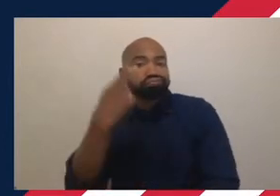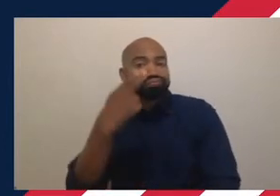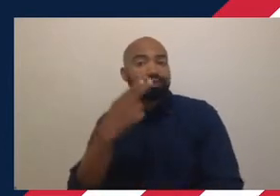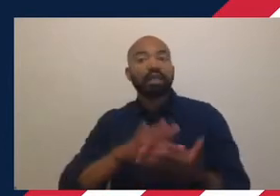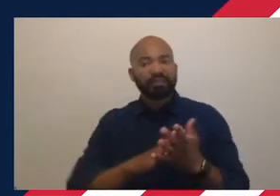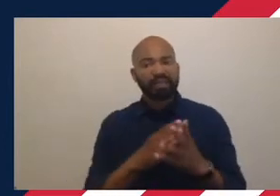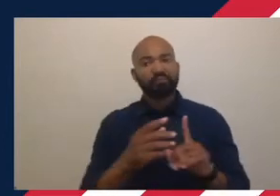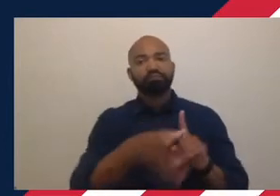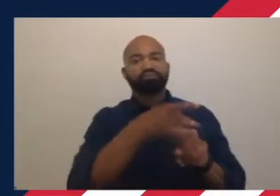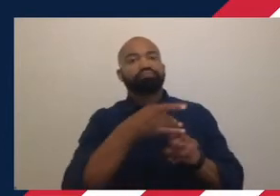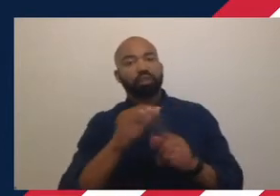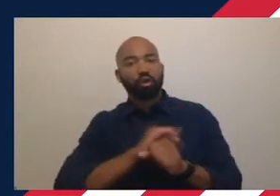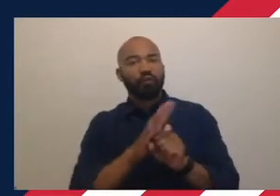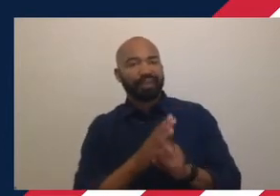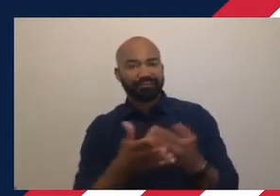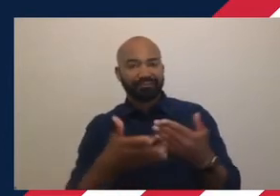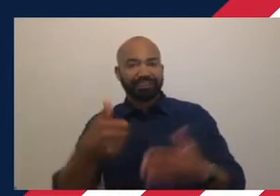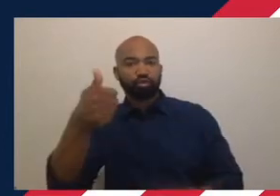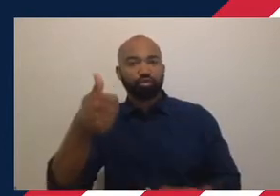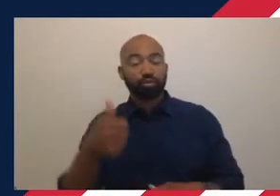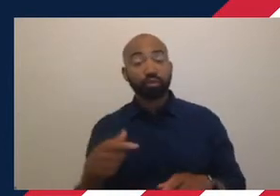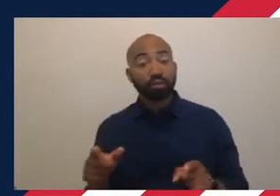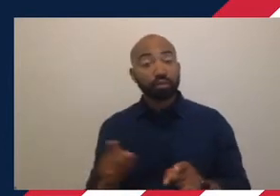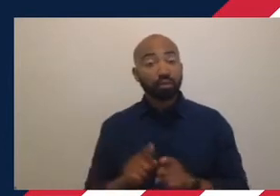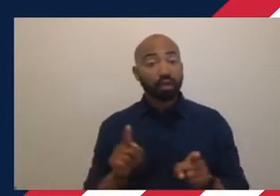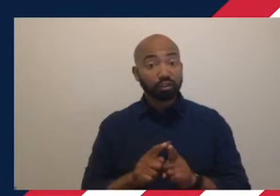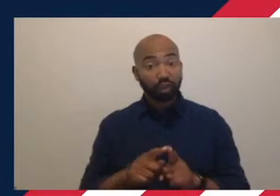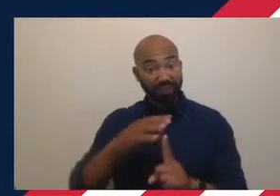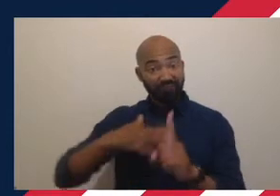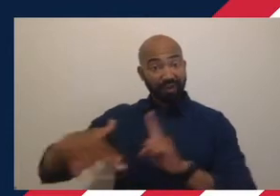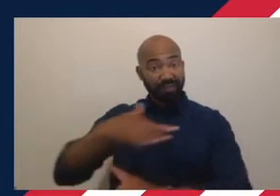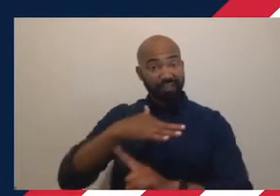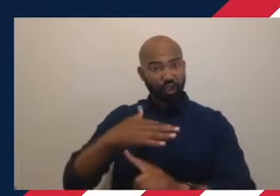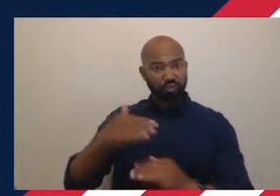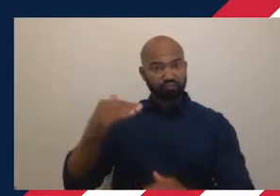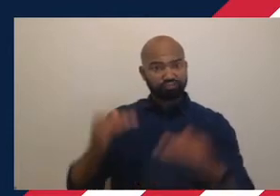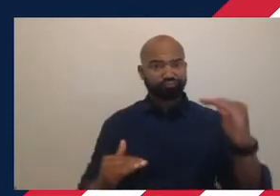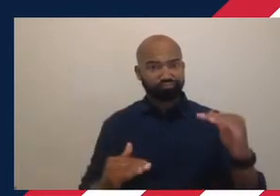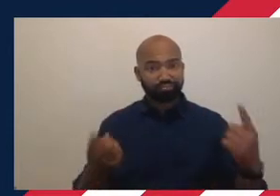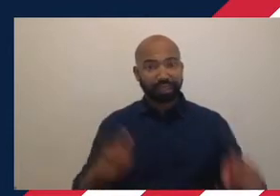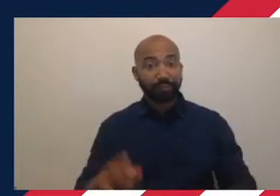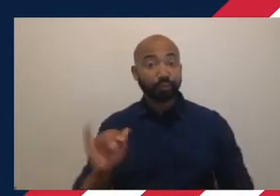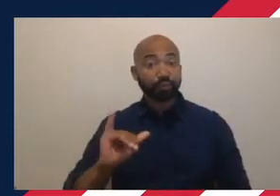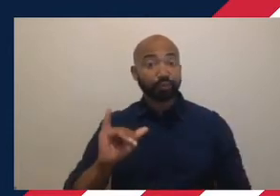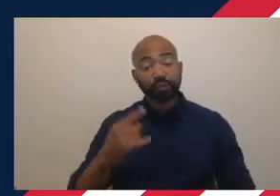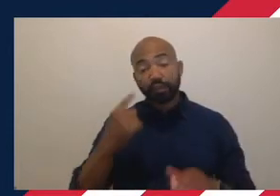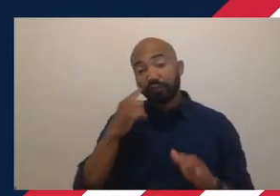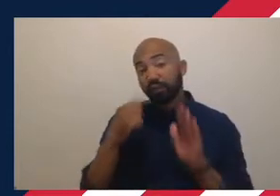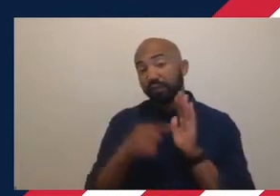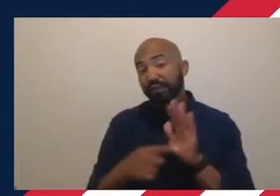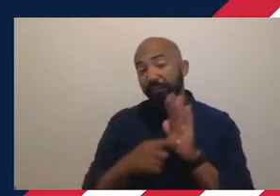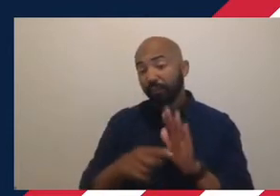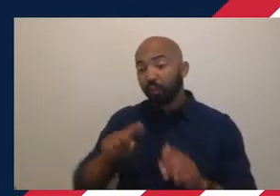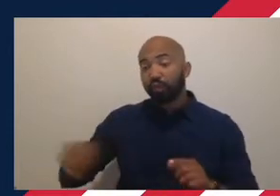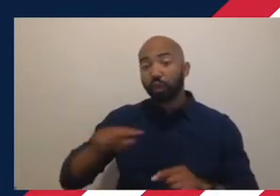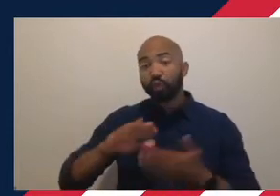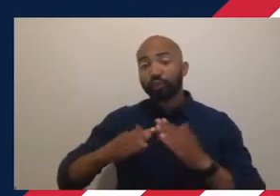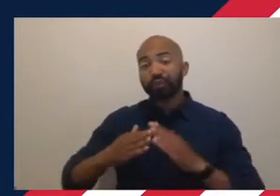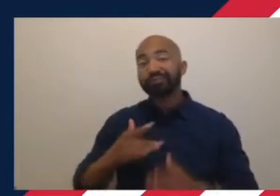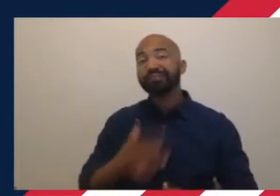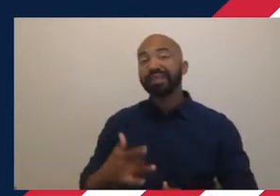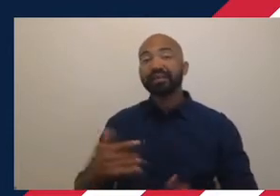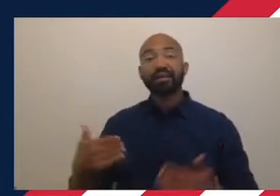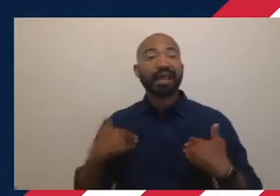COVID. Communities of color also suffer from pre-existing environmental injustice. For example, these communities are often in places where there's poor